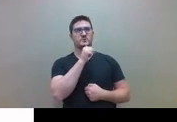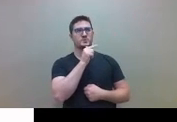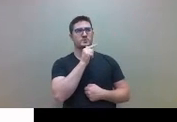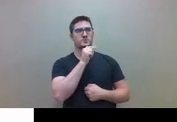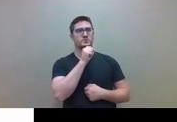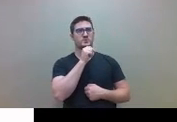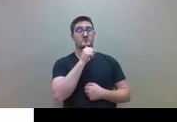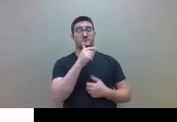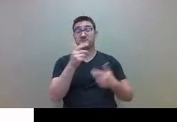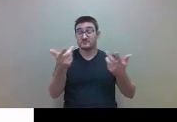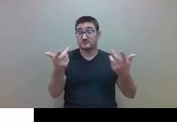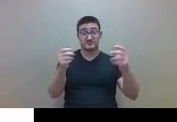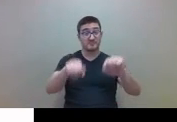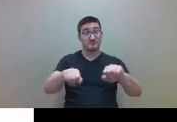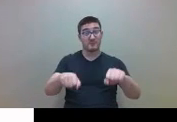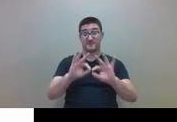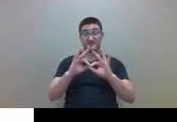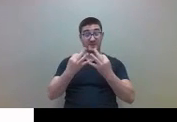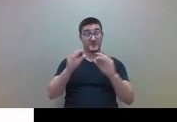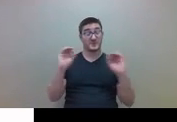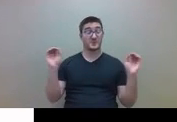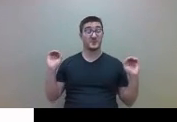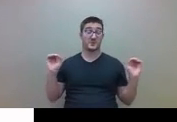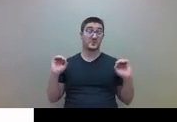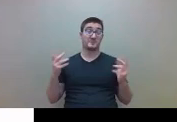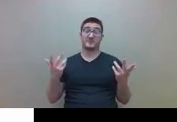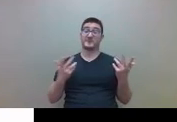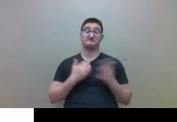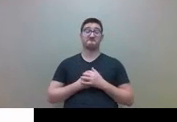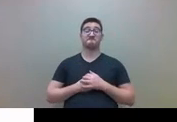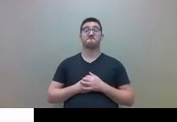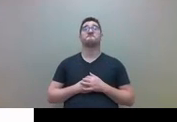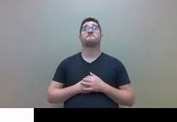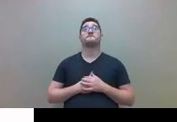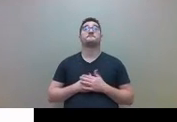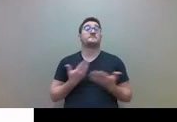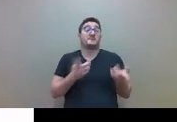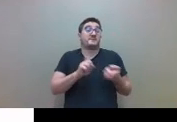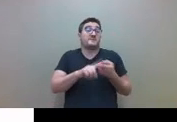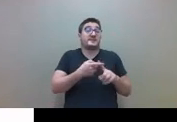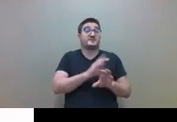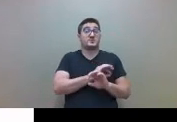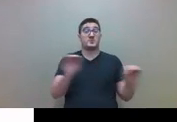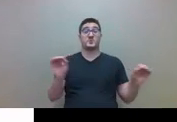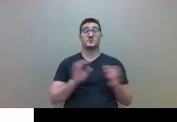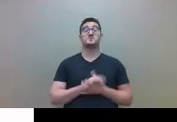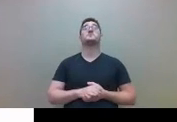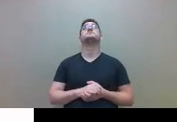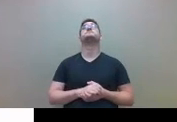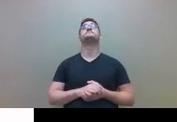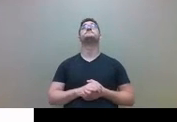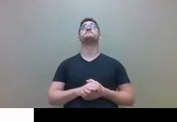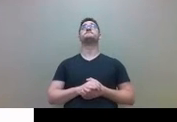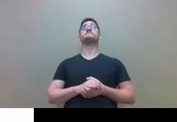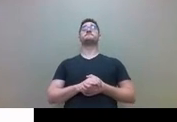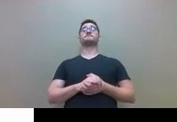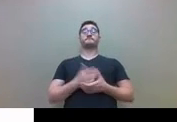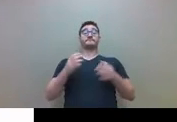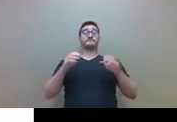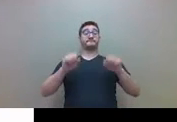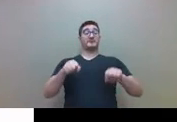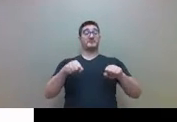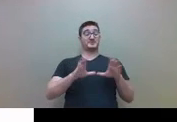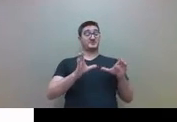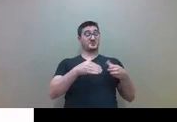have family that can help them. They don't have friends at all. So maybe your circle is literally